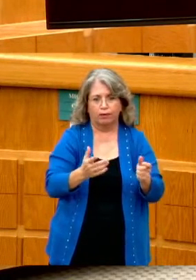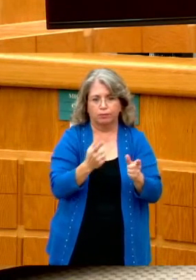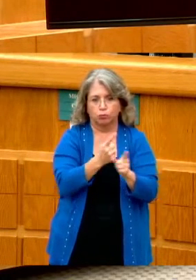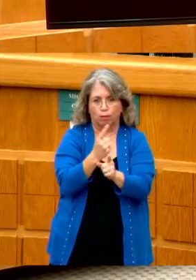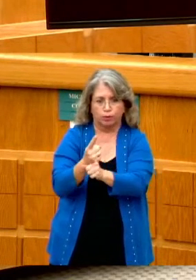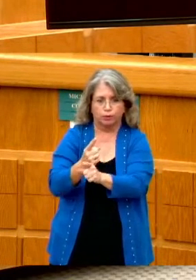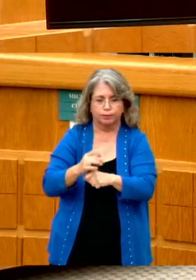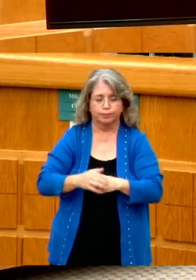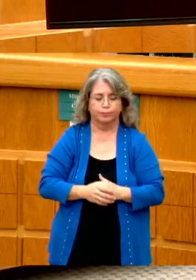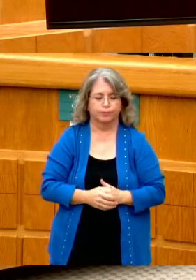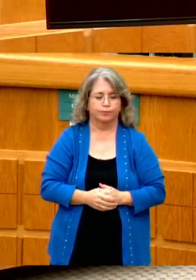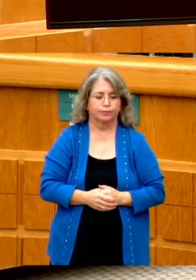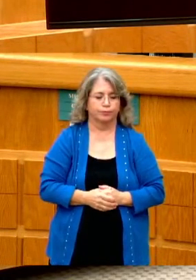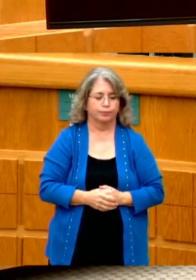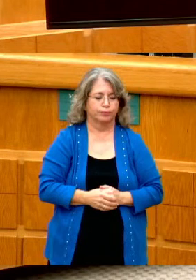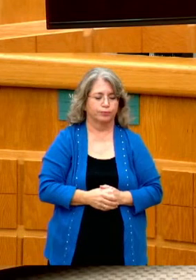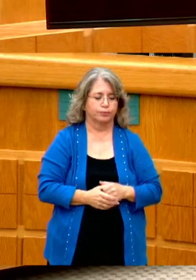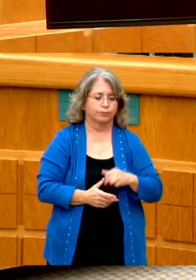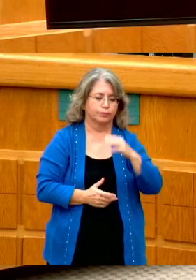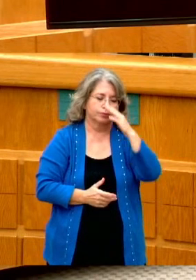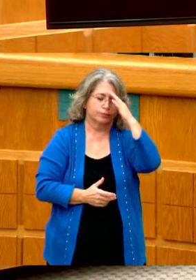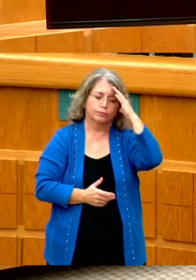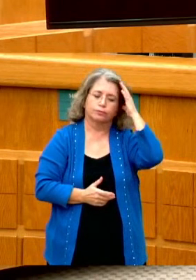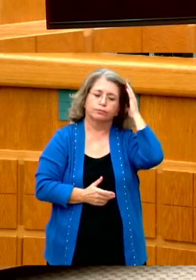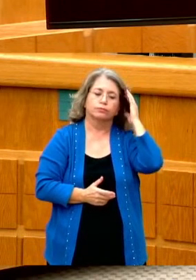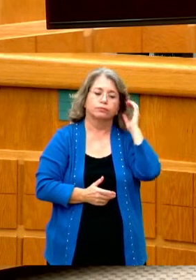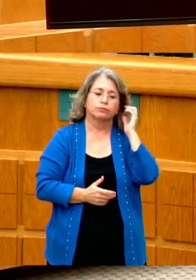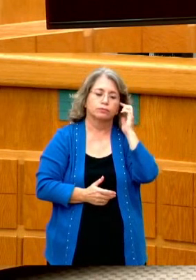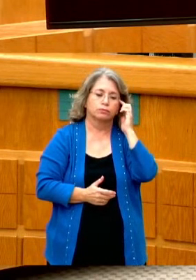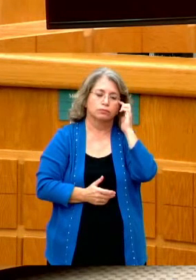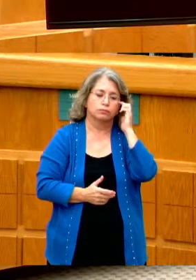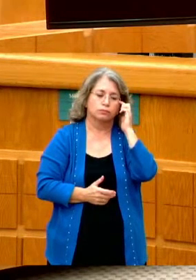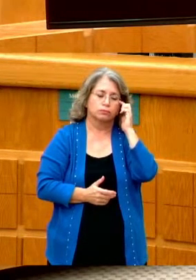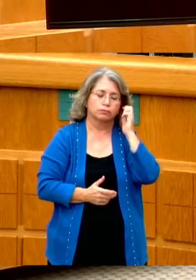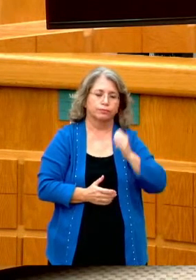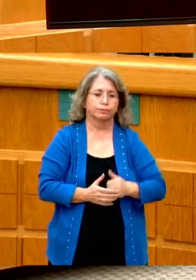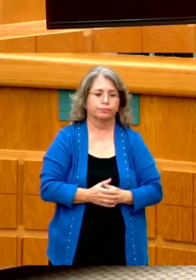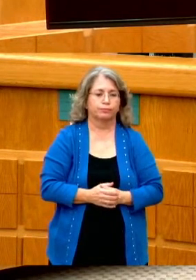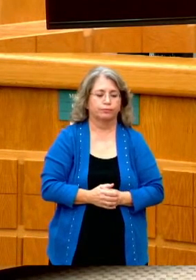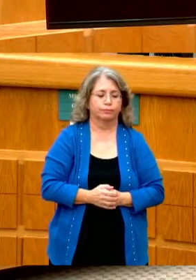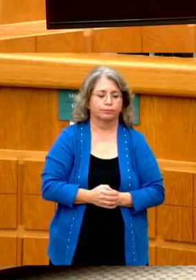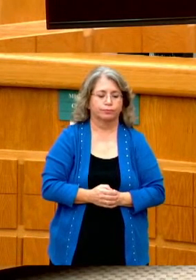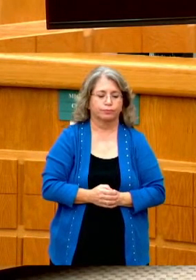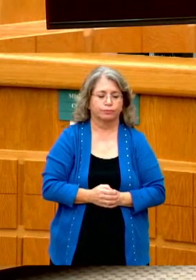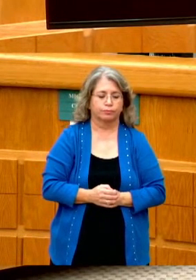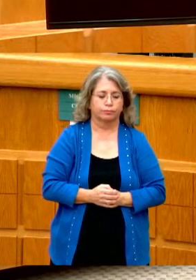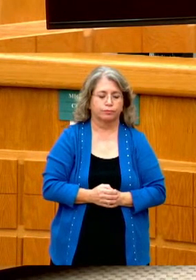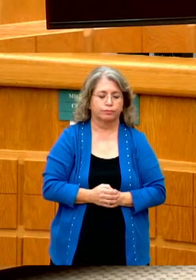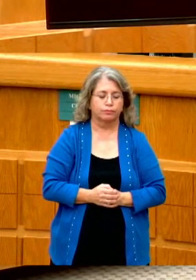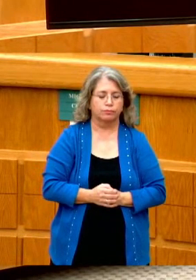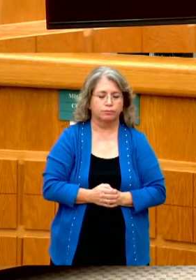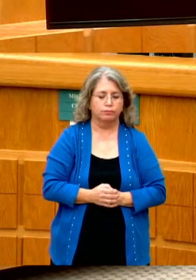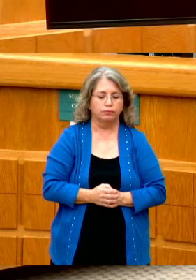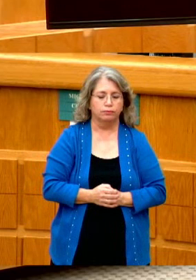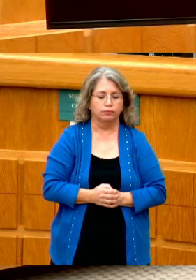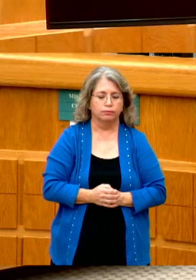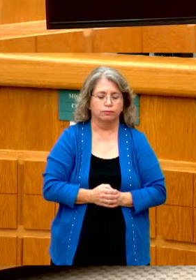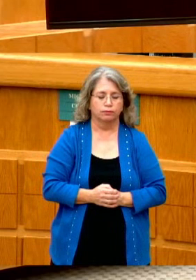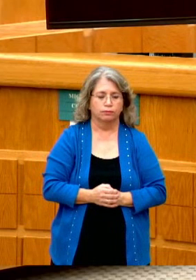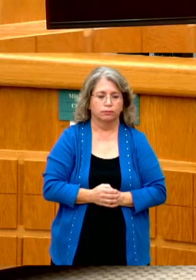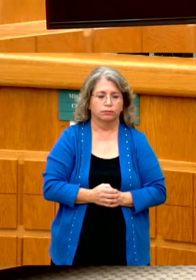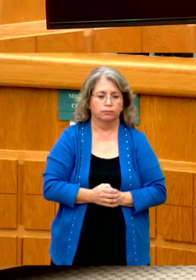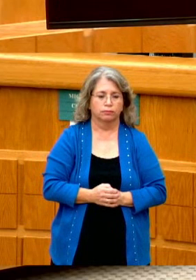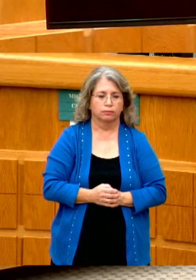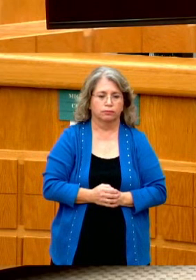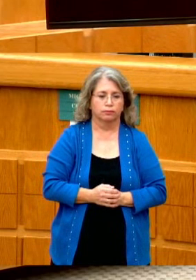Nuestra clínica abre aproximadamente 1 hora después de la llegada de la vacuna. La vacuna llega congelada y deben de seguir los protocolos de